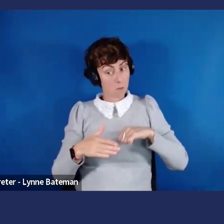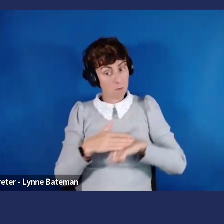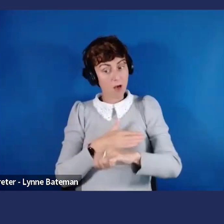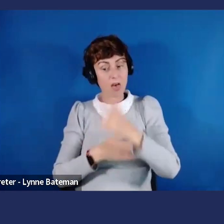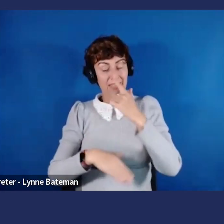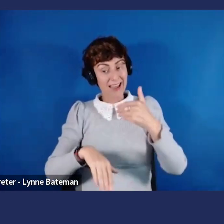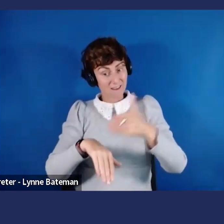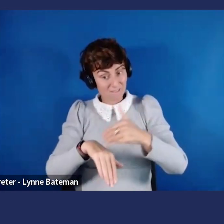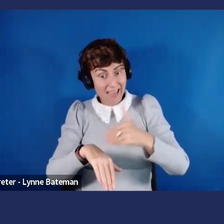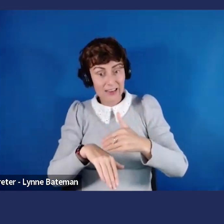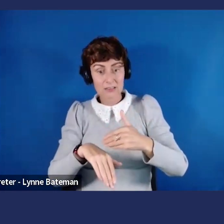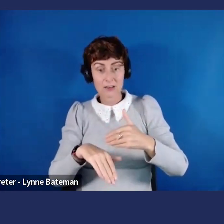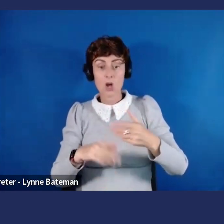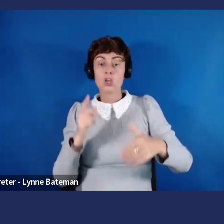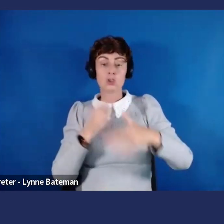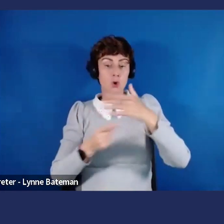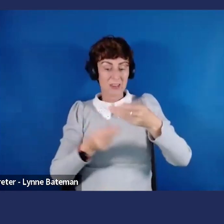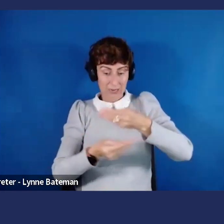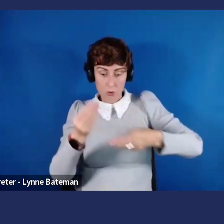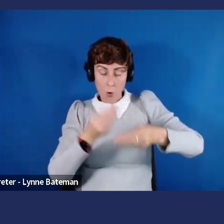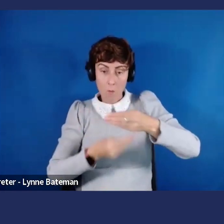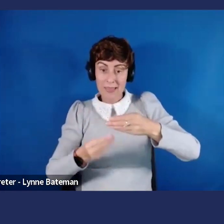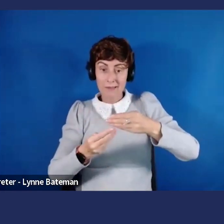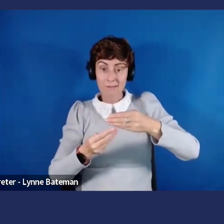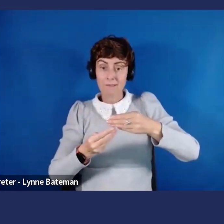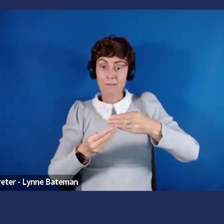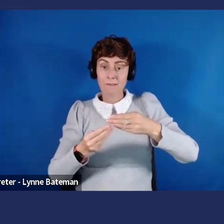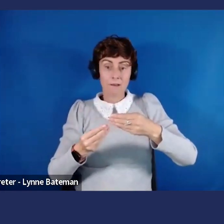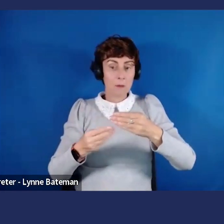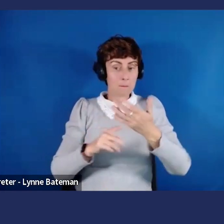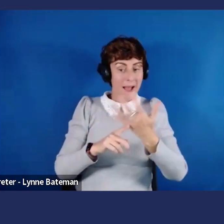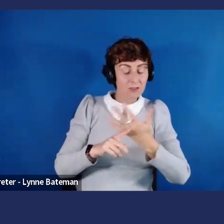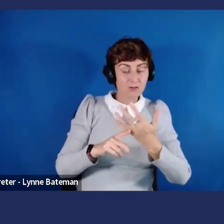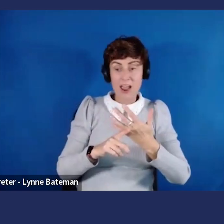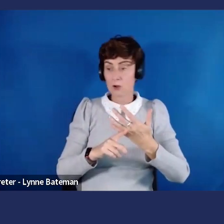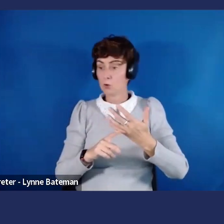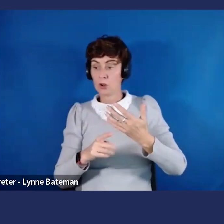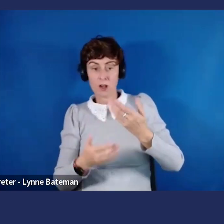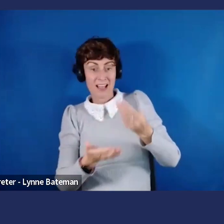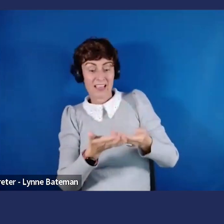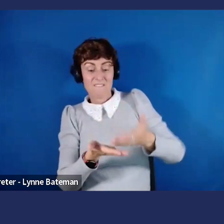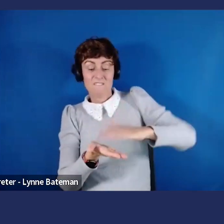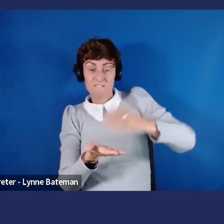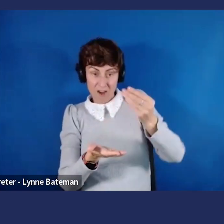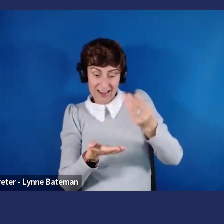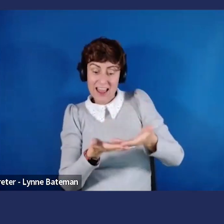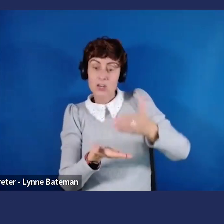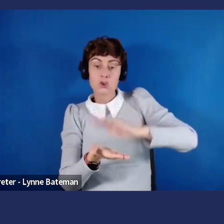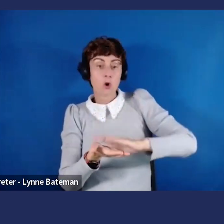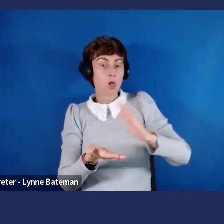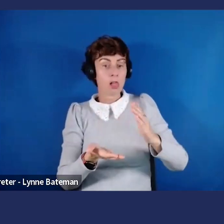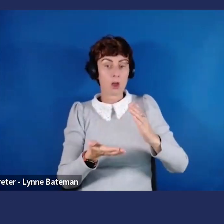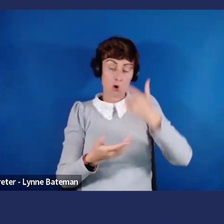socioeconomic status, English language speaking ability, previous history of trauma, as we mentioned, gender